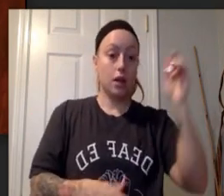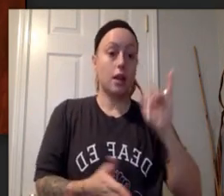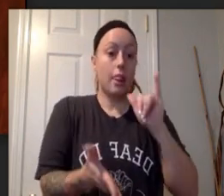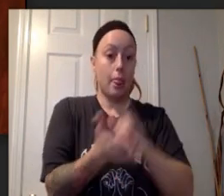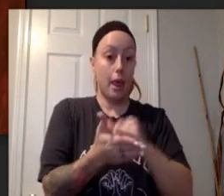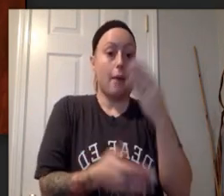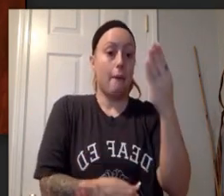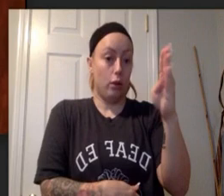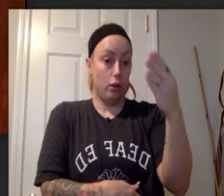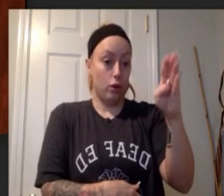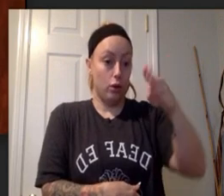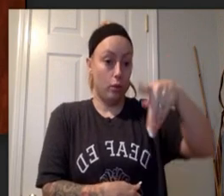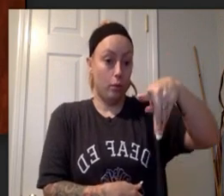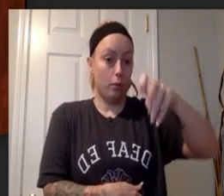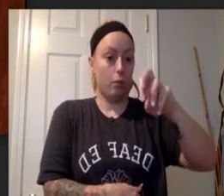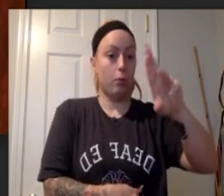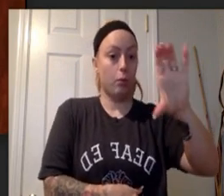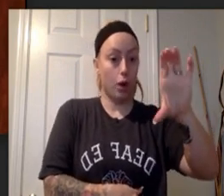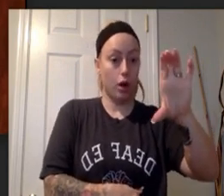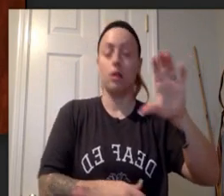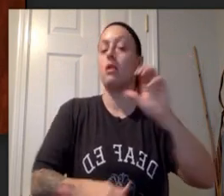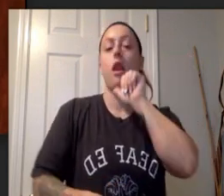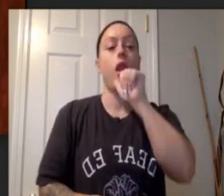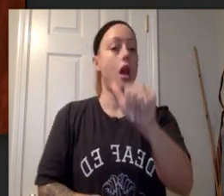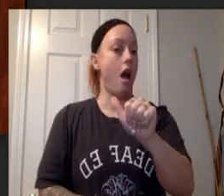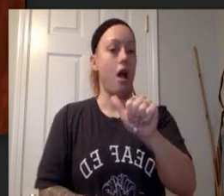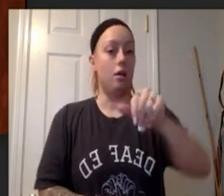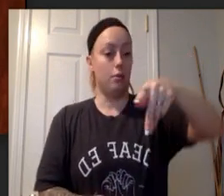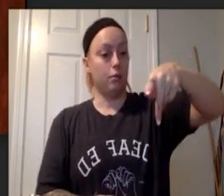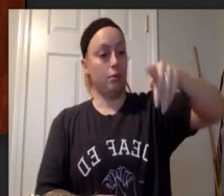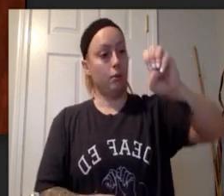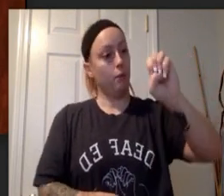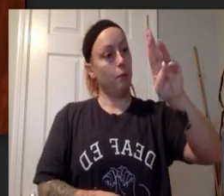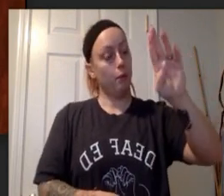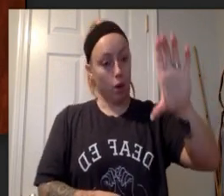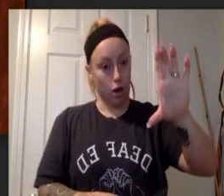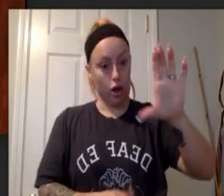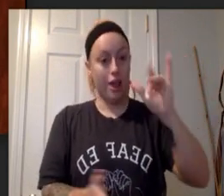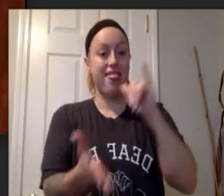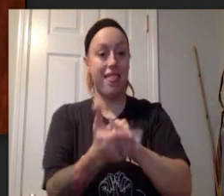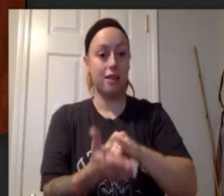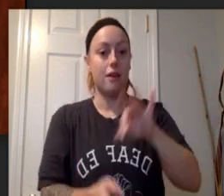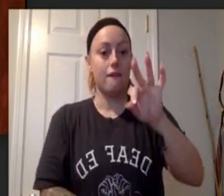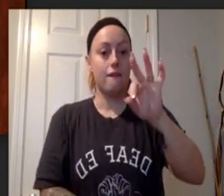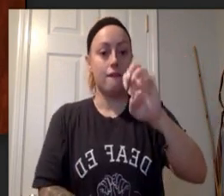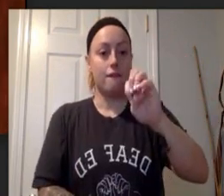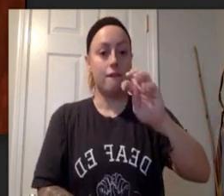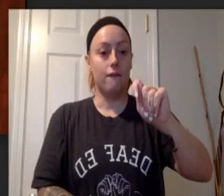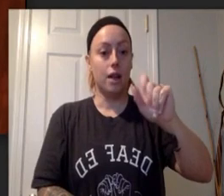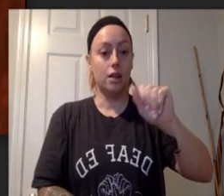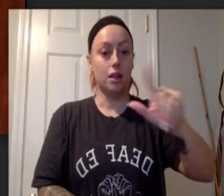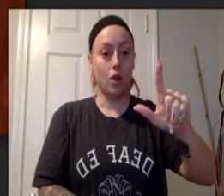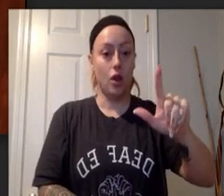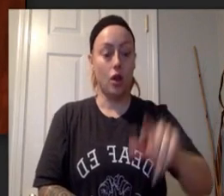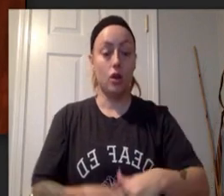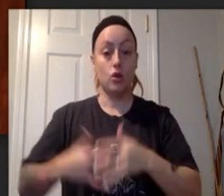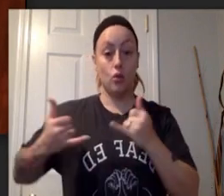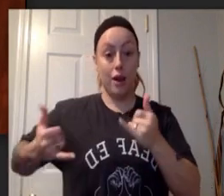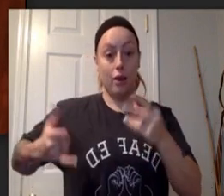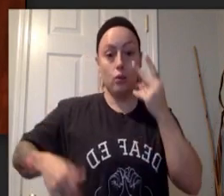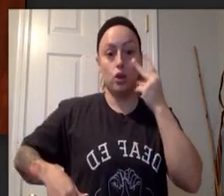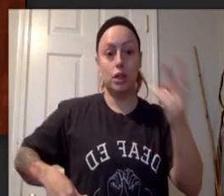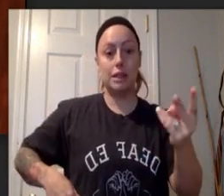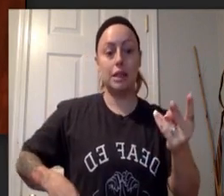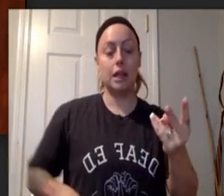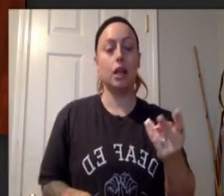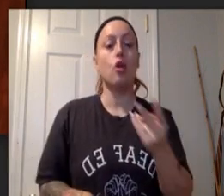are fentanyl. So what's new? So what's next? They're going to change, right? Because that's drug trend. So now we're seeing rainbow fentanyl coming